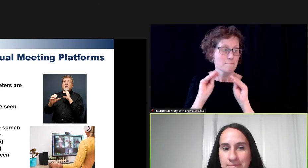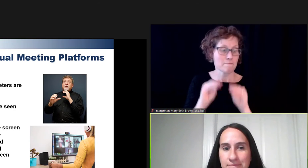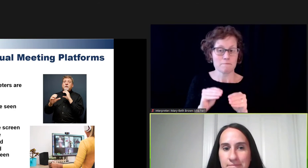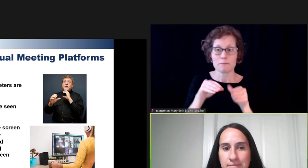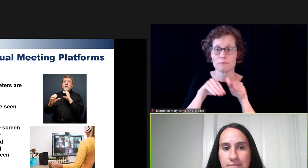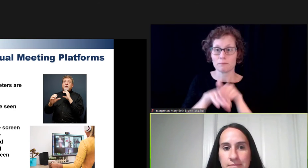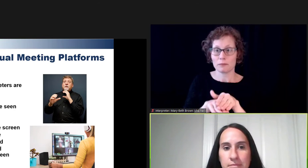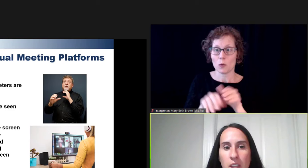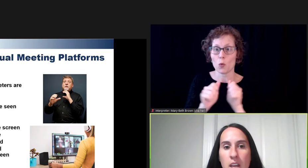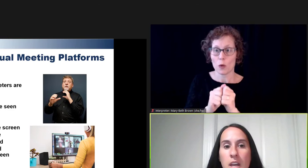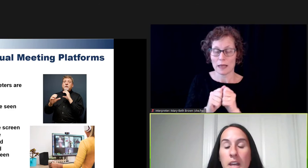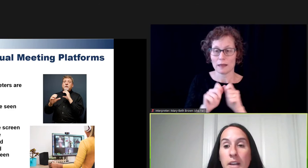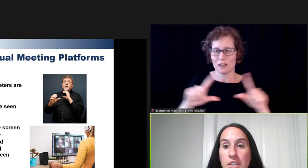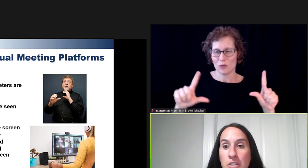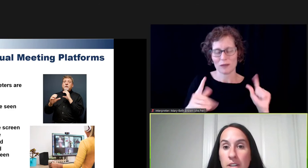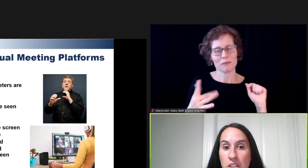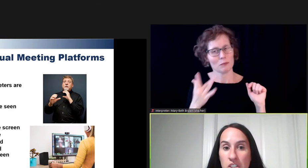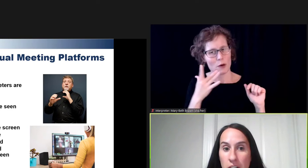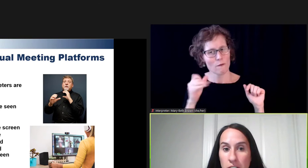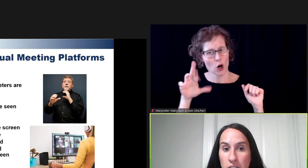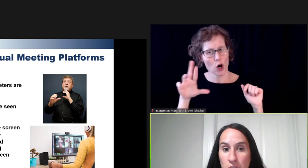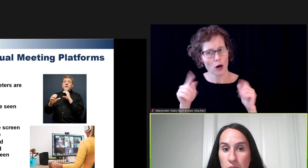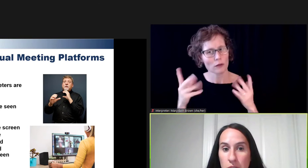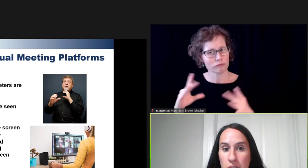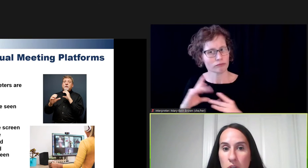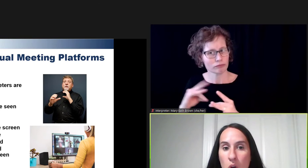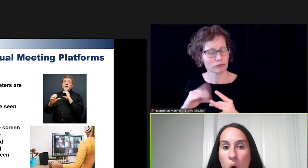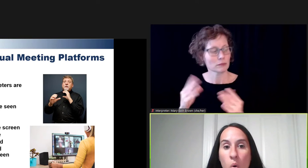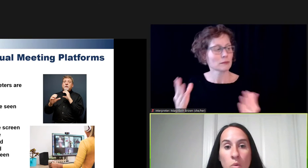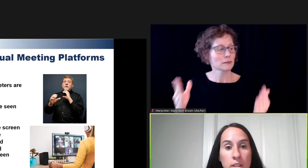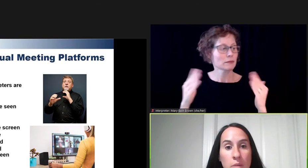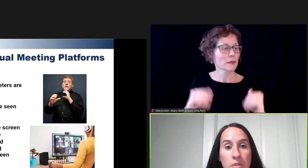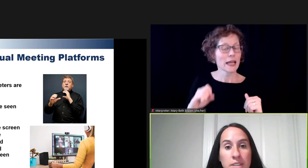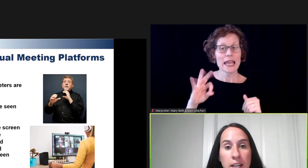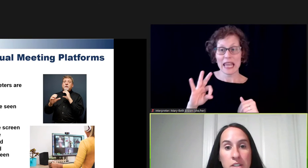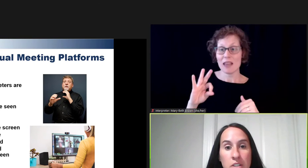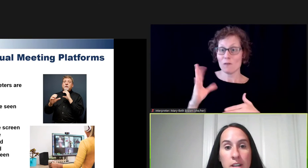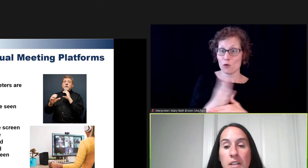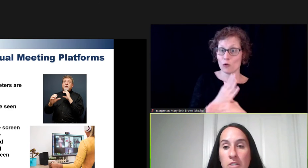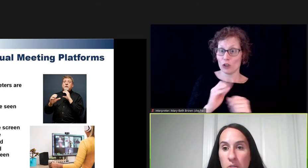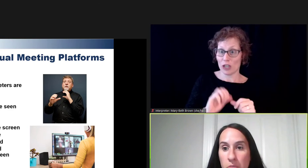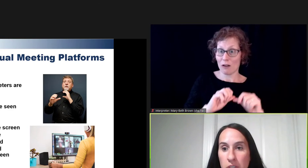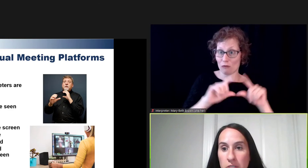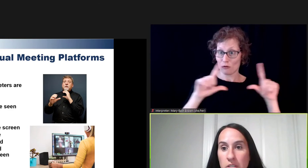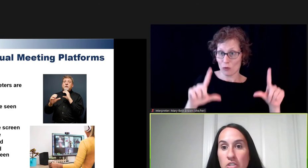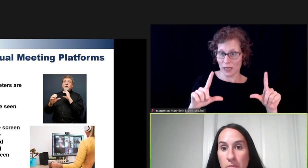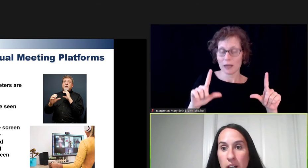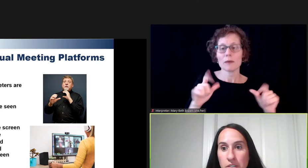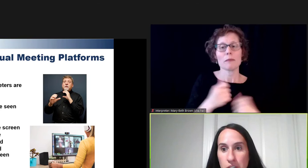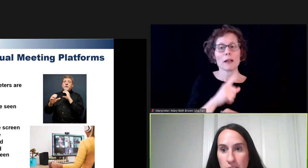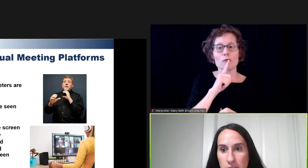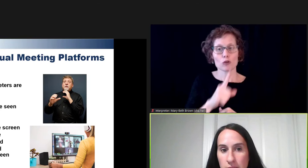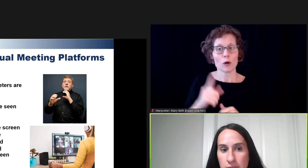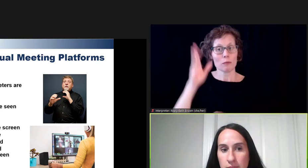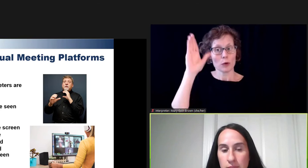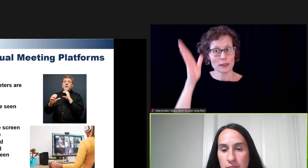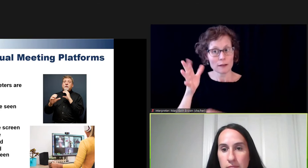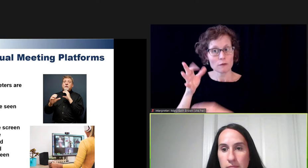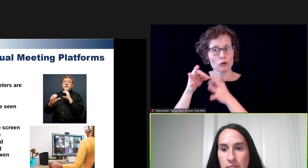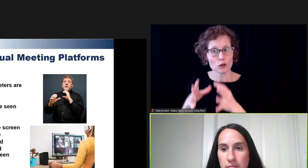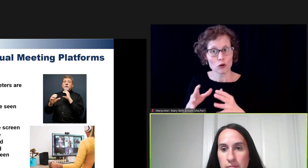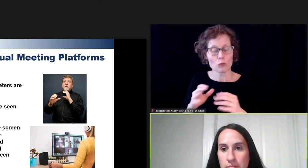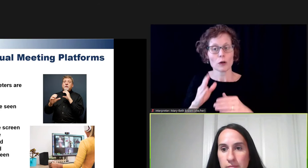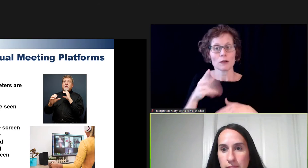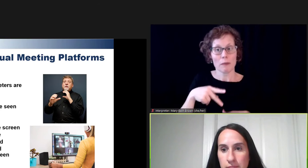earlier. If screen share is used, only the presenter and interpreters should be on screen.